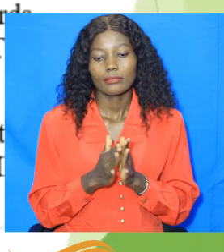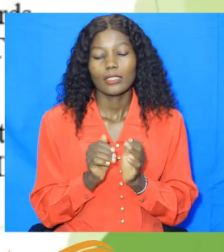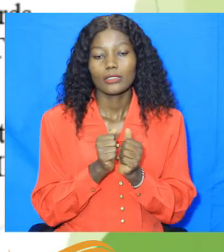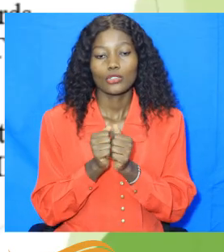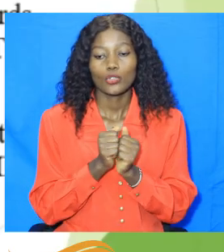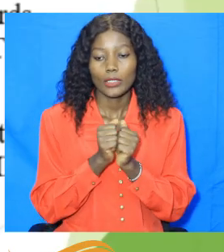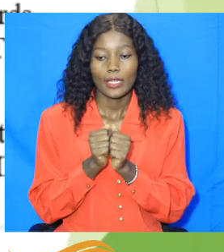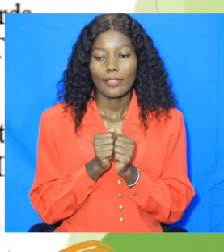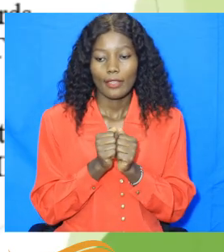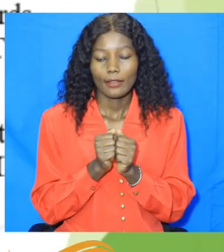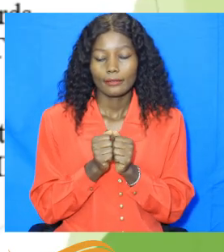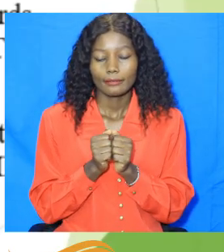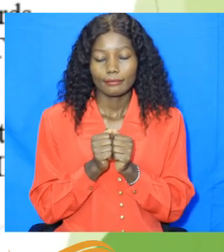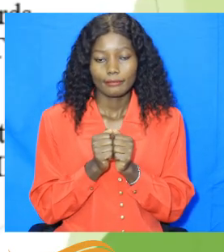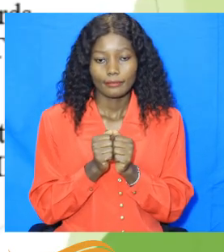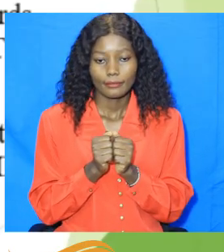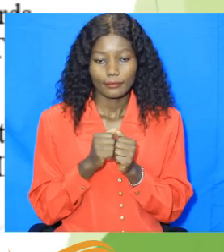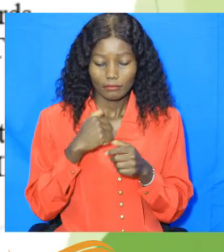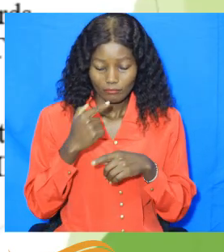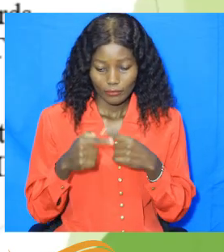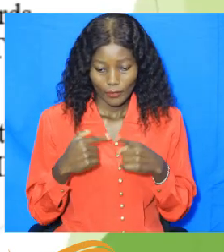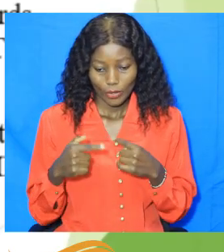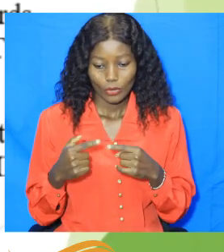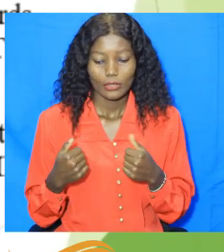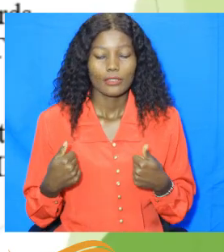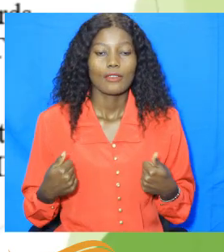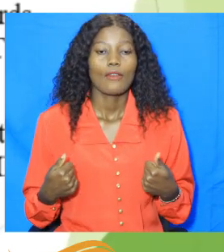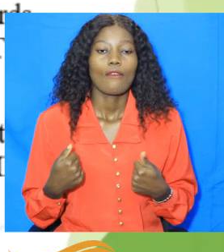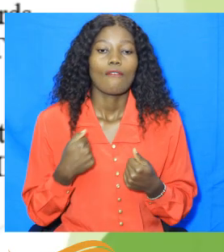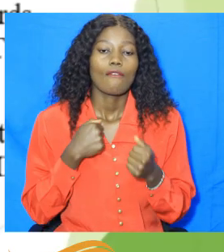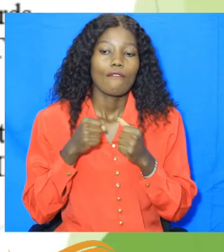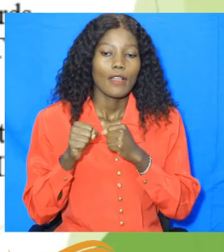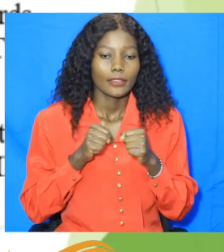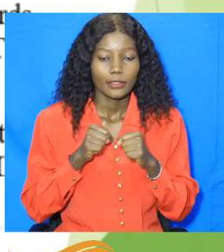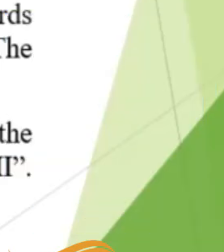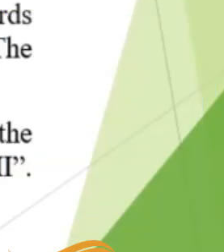is Suzukete Hajime. Continue fighting.